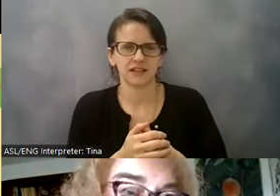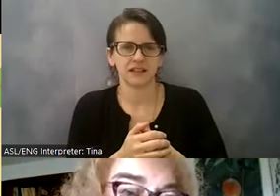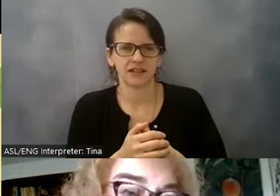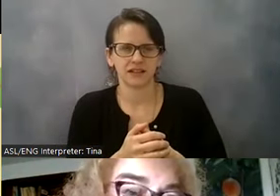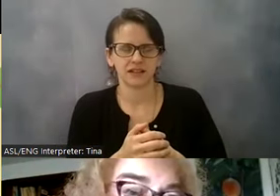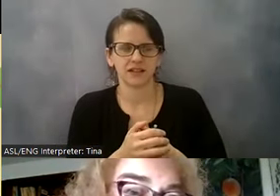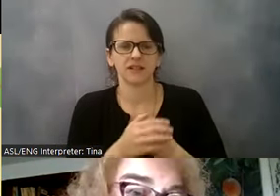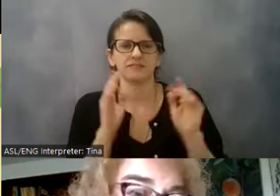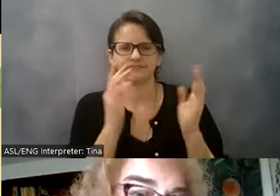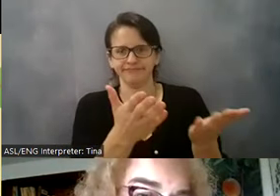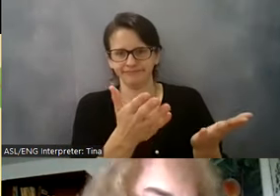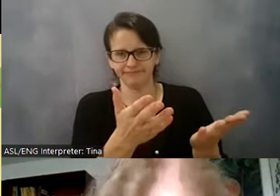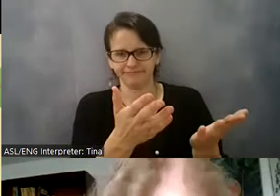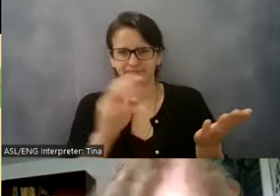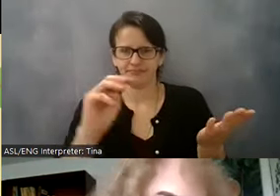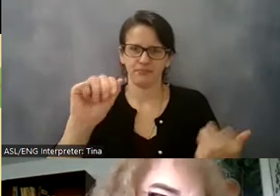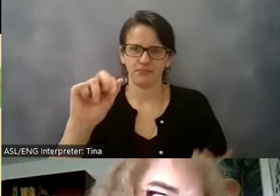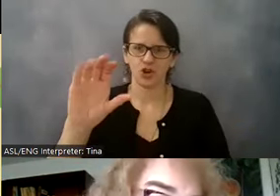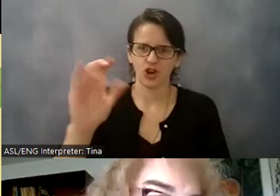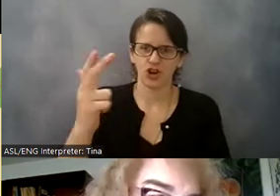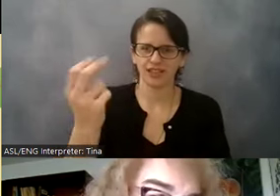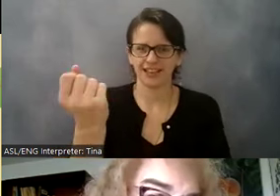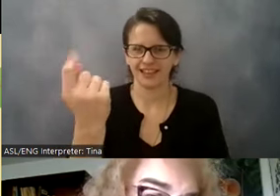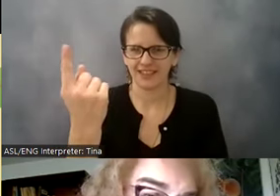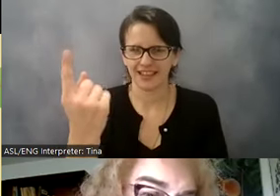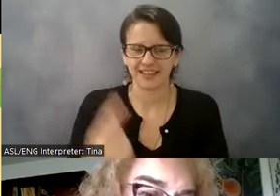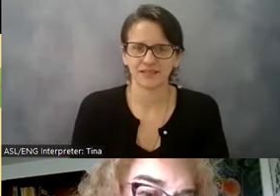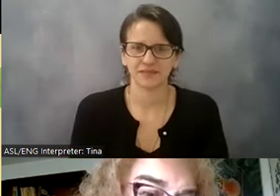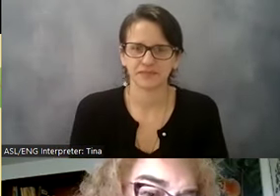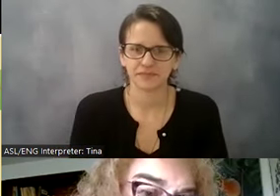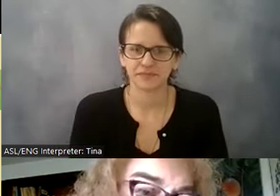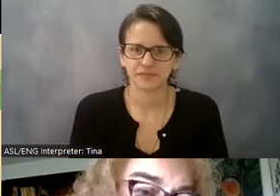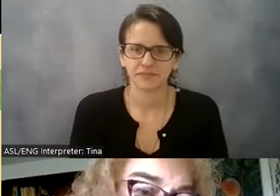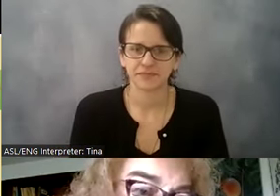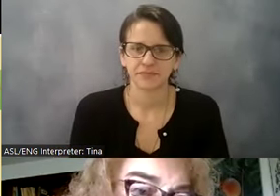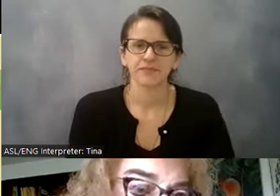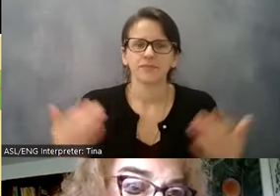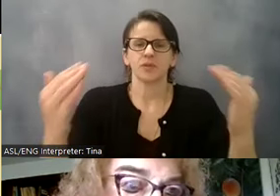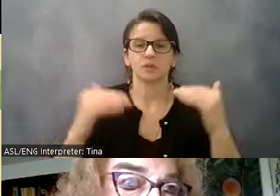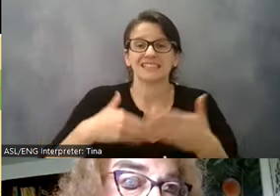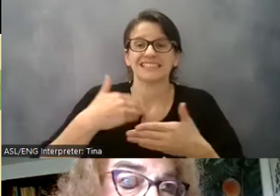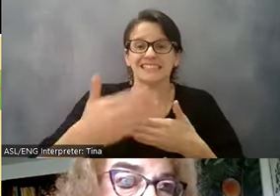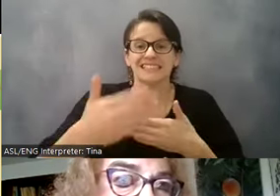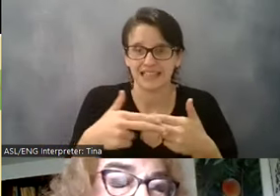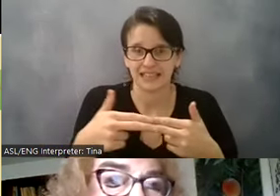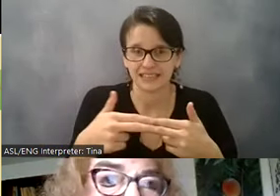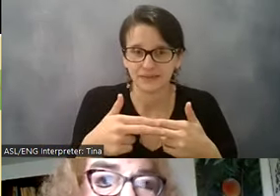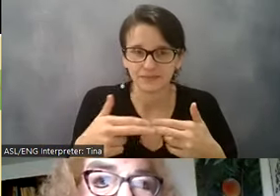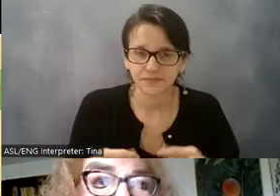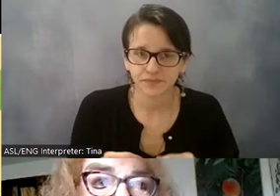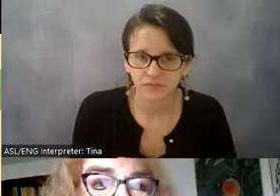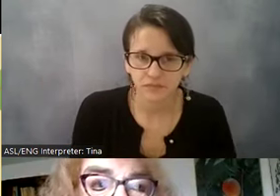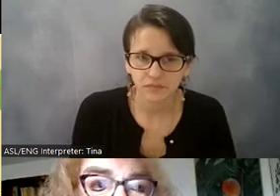All right, so here we are, March 11th. Now, go to the next slide, please. Okay,